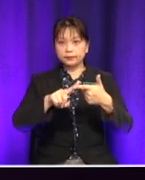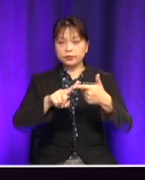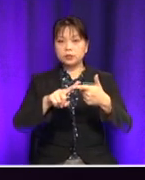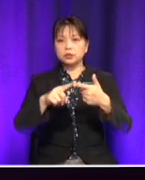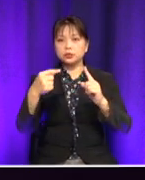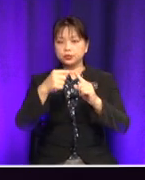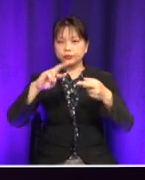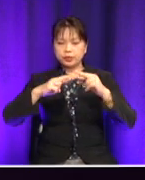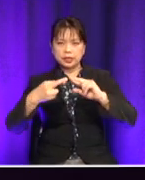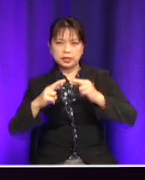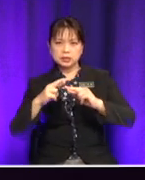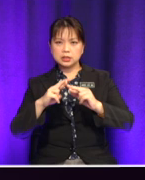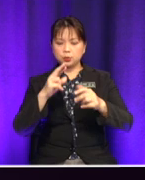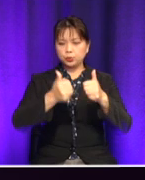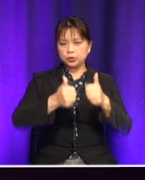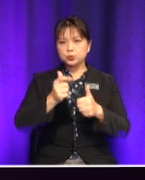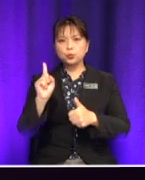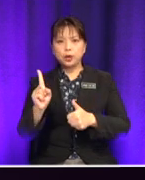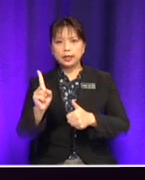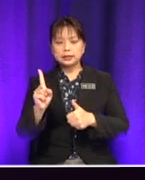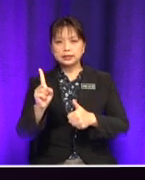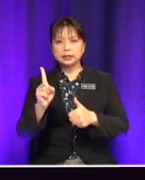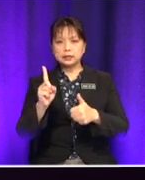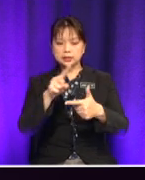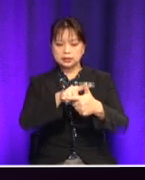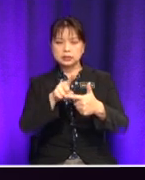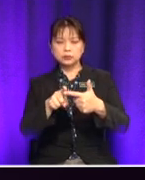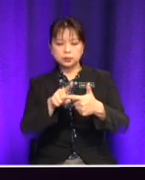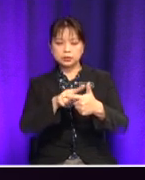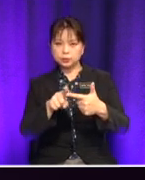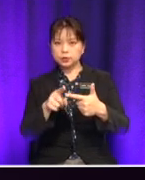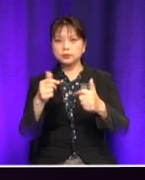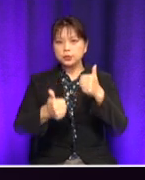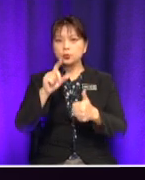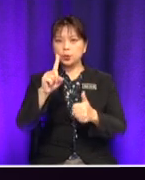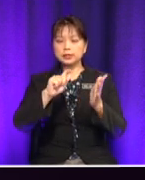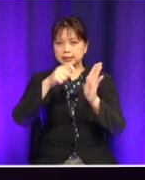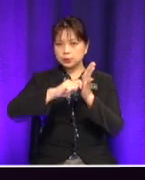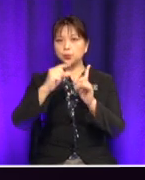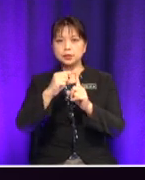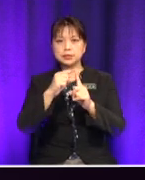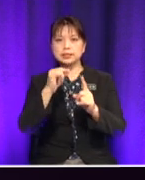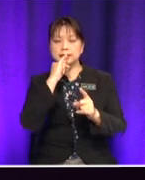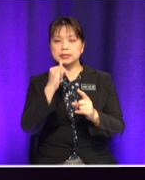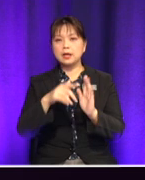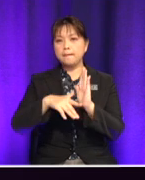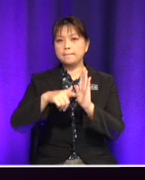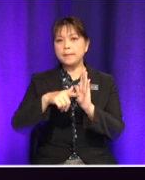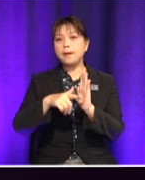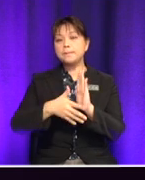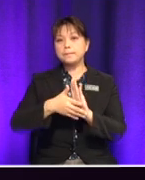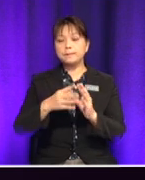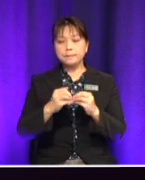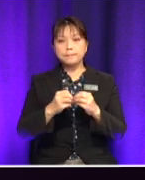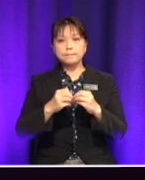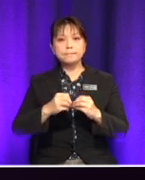relate those keywords, both from the question and the audio. The next part is to write them down. Don't forget to jot